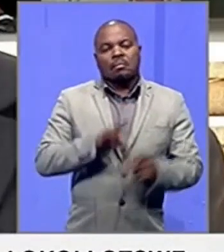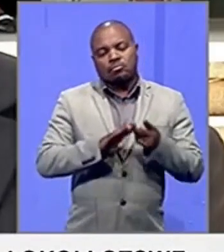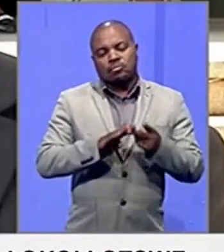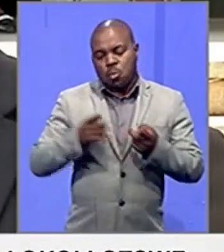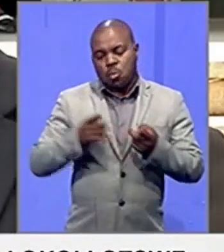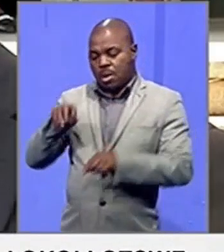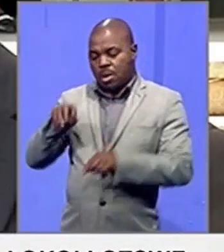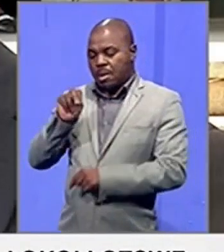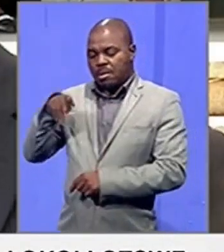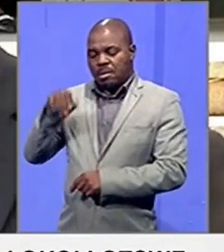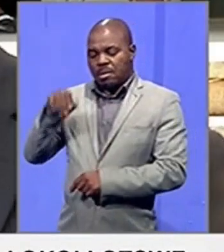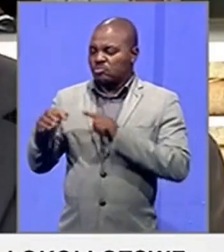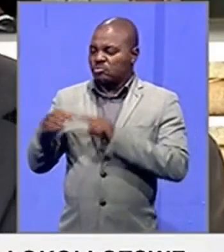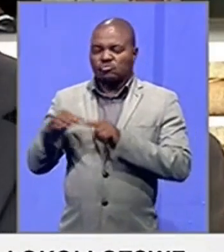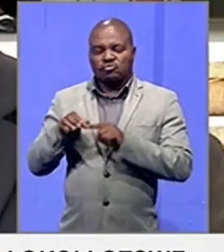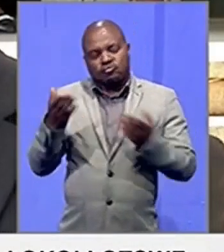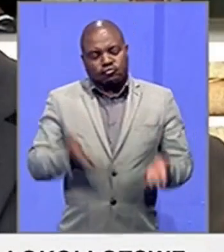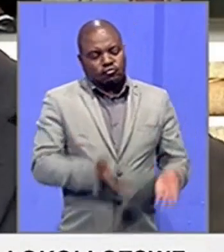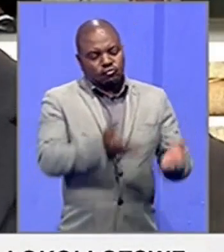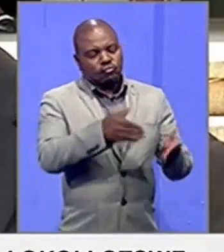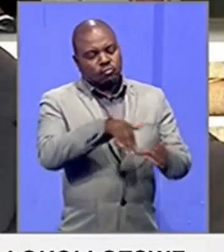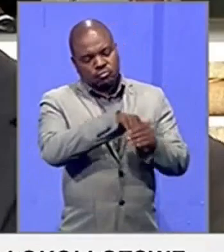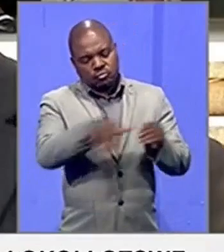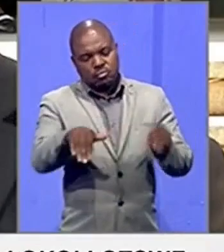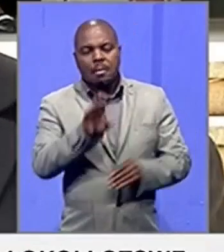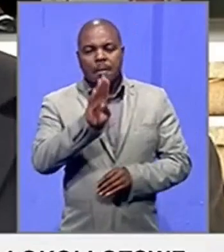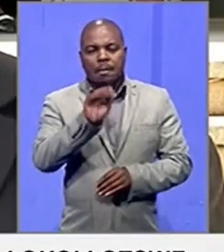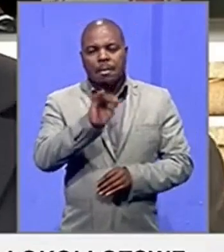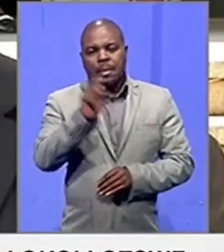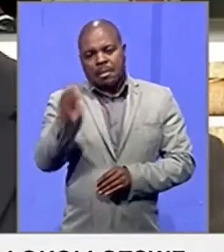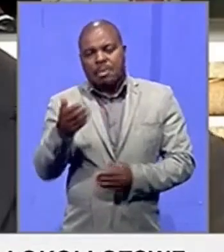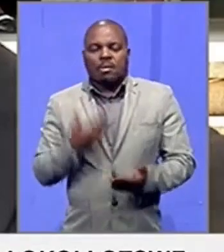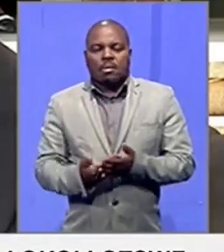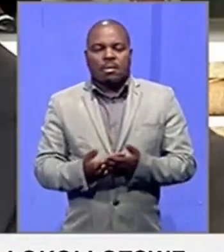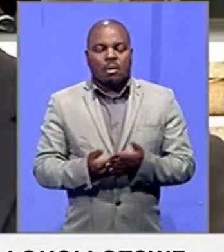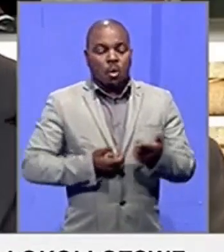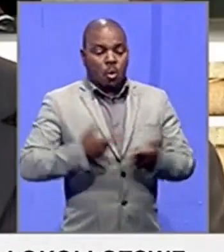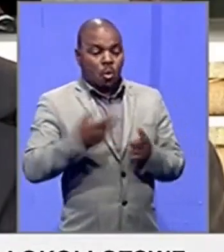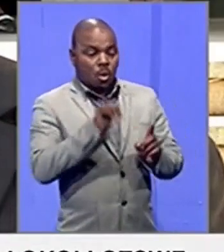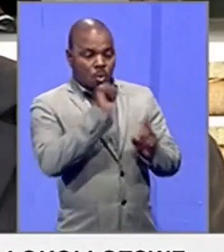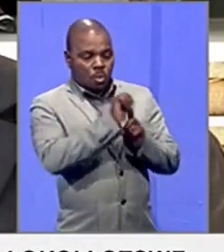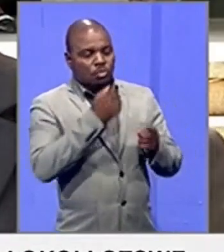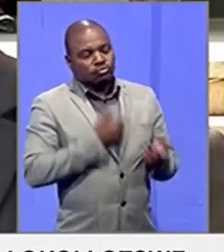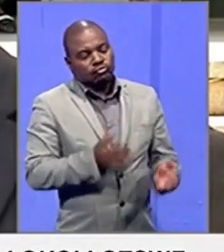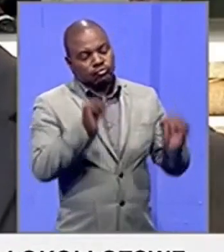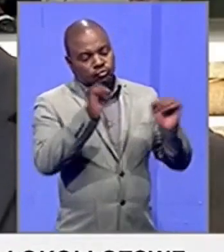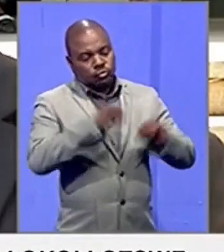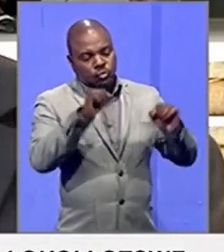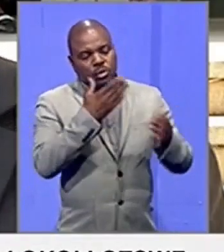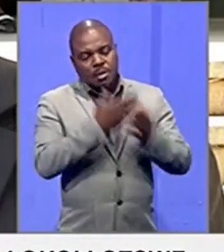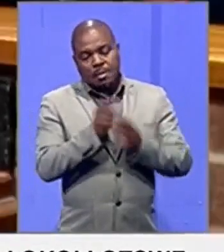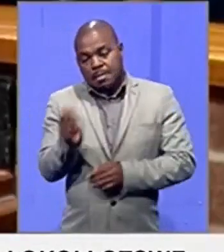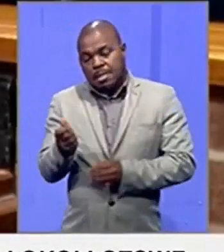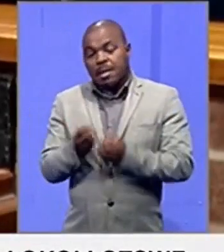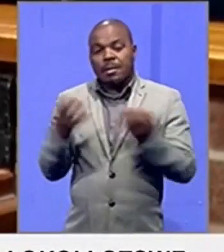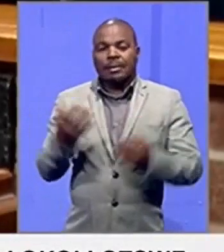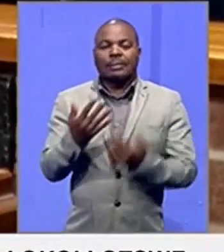bo botšhotšiso re a ntshuya ka beili ke ka ona re dumalaneng le babuele ba hae ba gore a fuwe beili ya 10,000